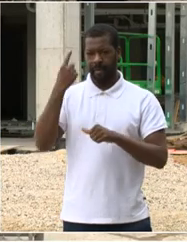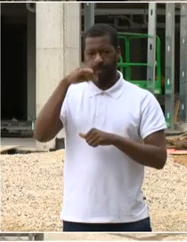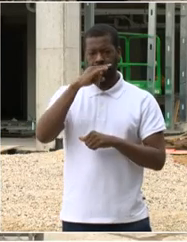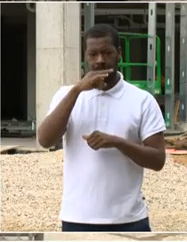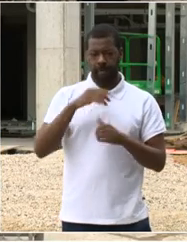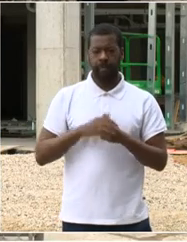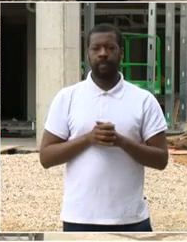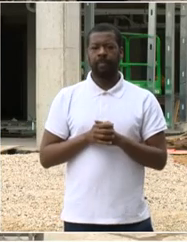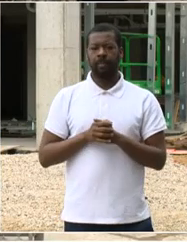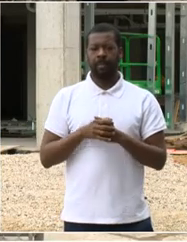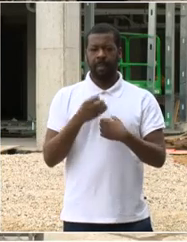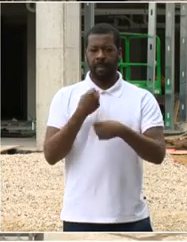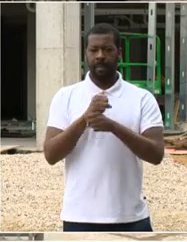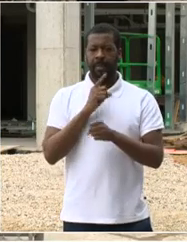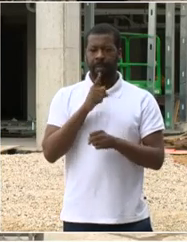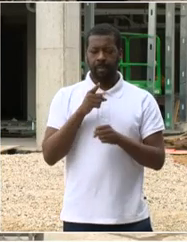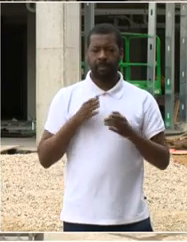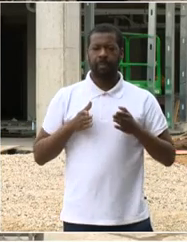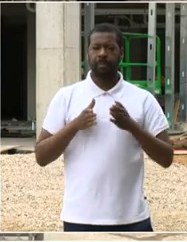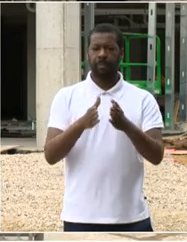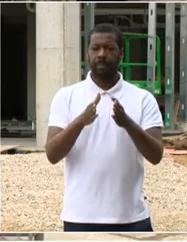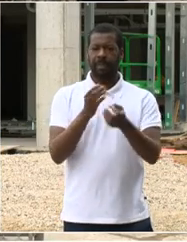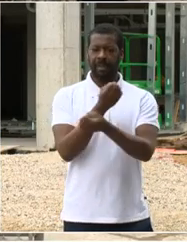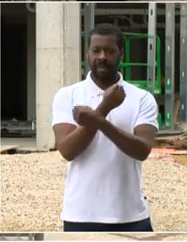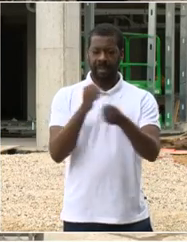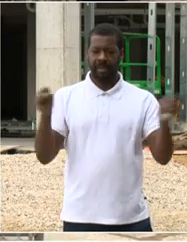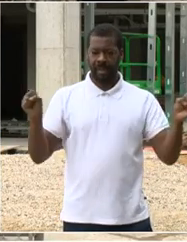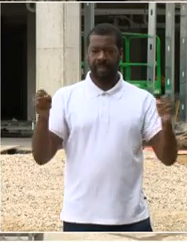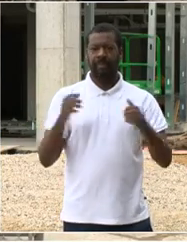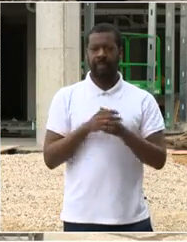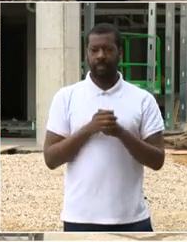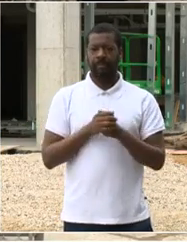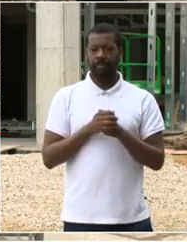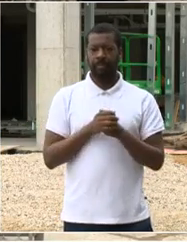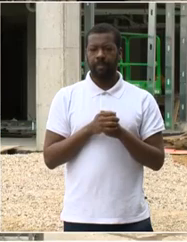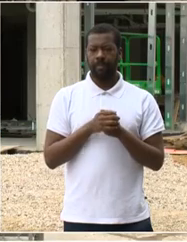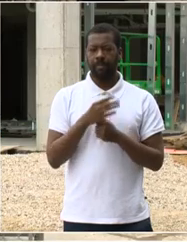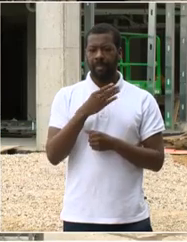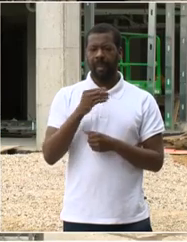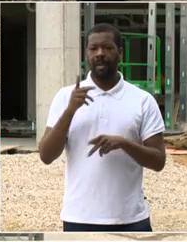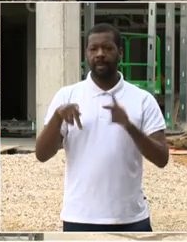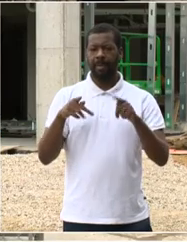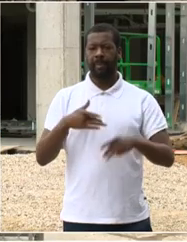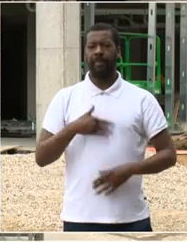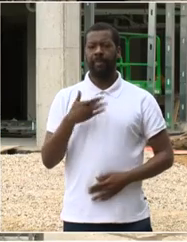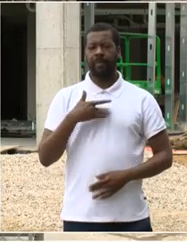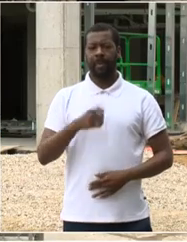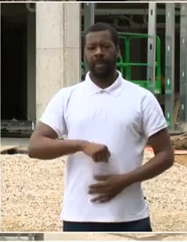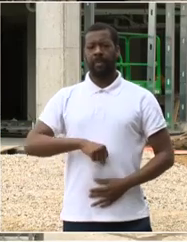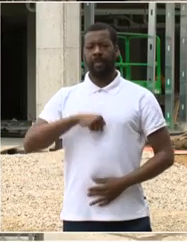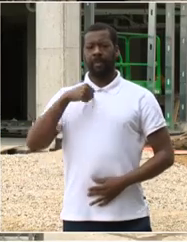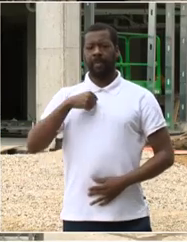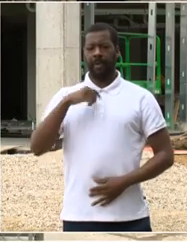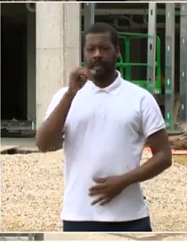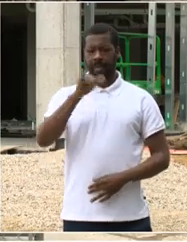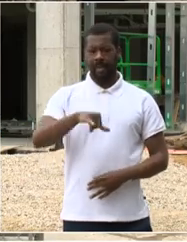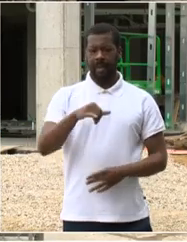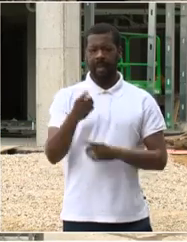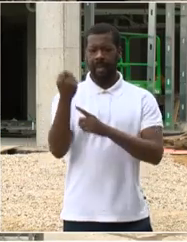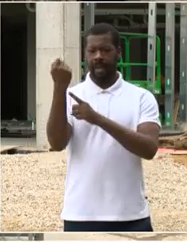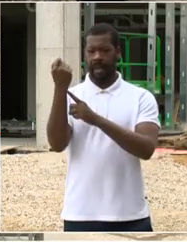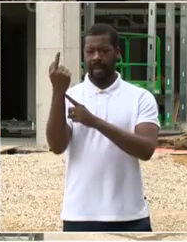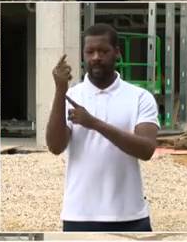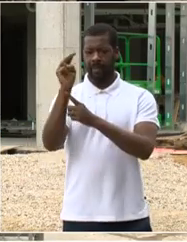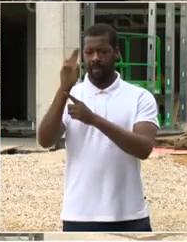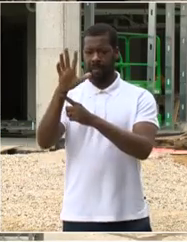our streets are safer and people have opportunity. And they feel very proud of that. And 1125